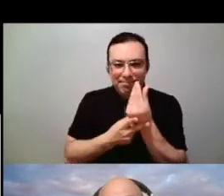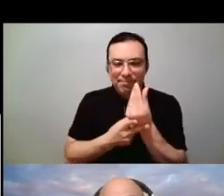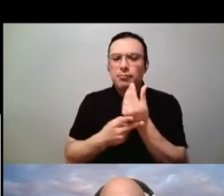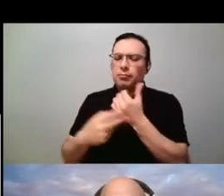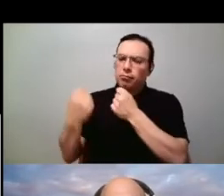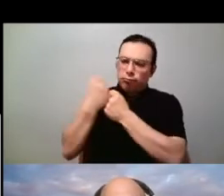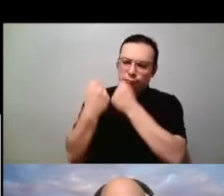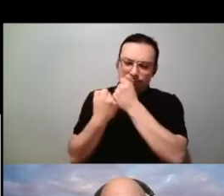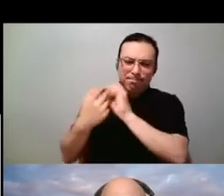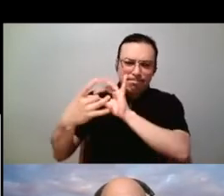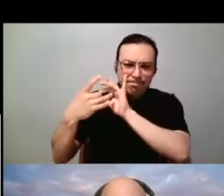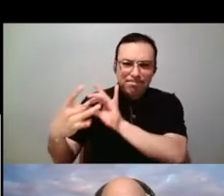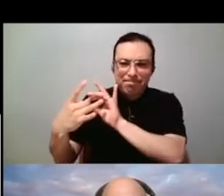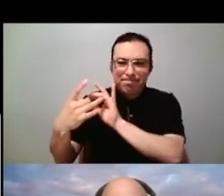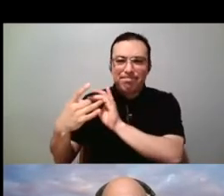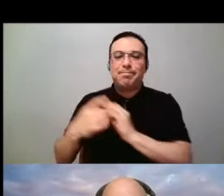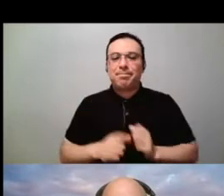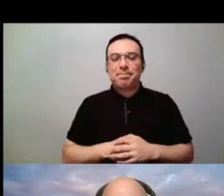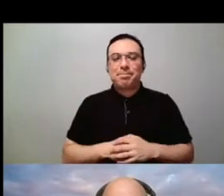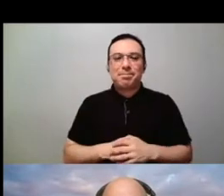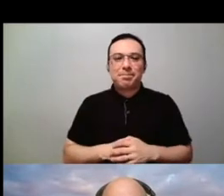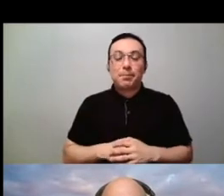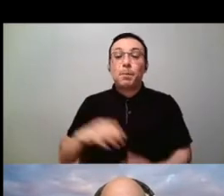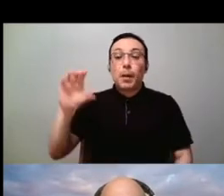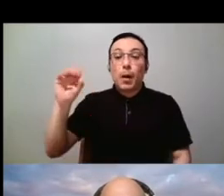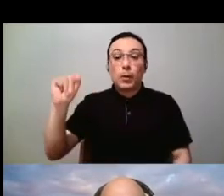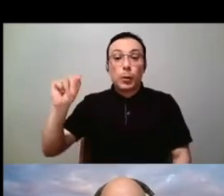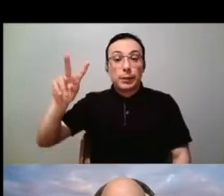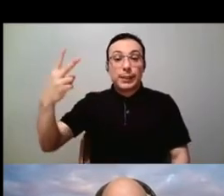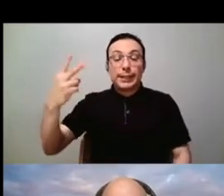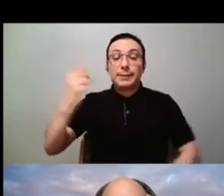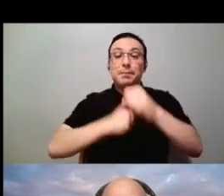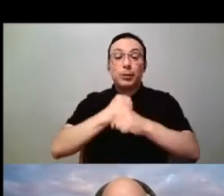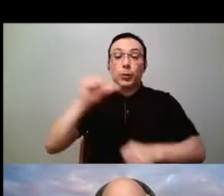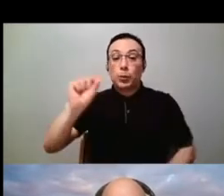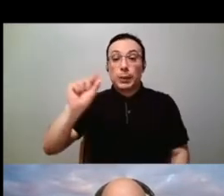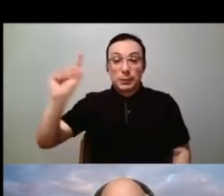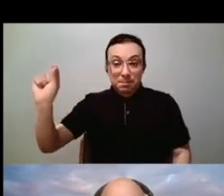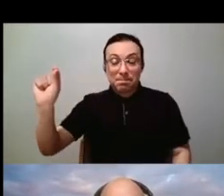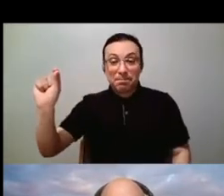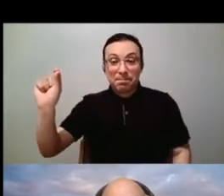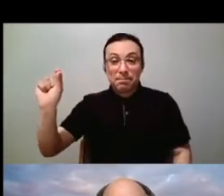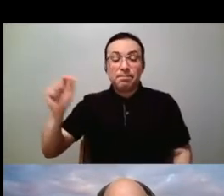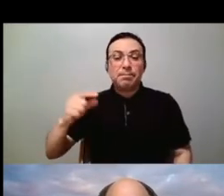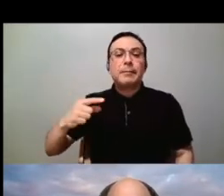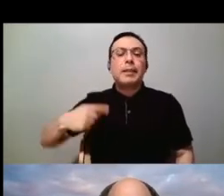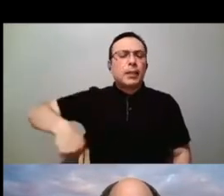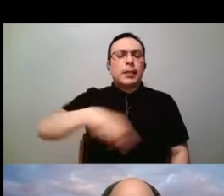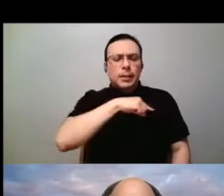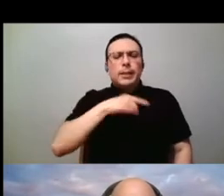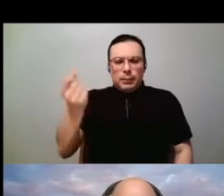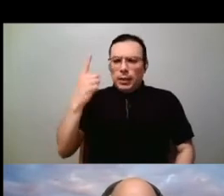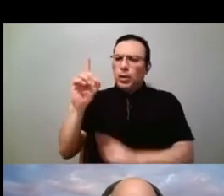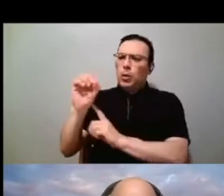support. October 2nd, 2020. We understand a doula